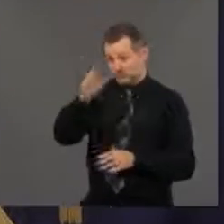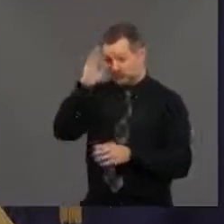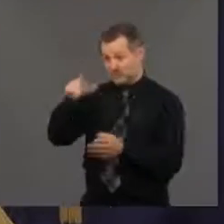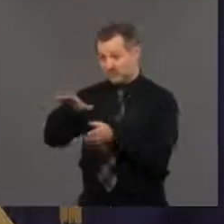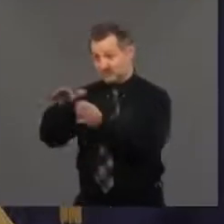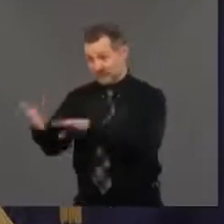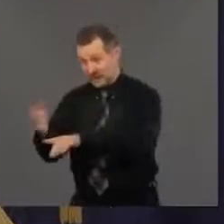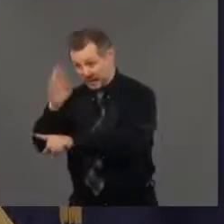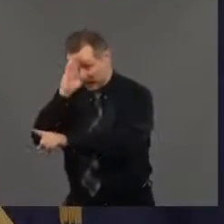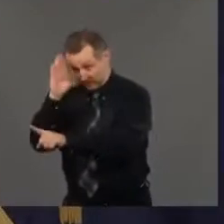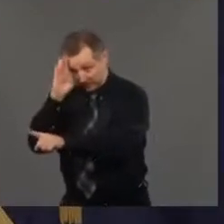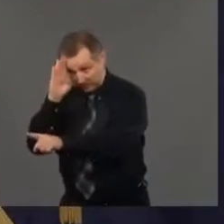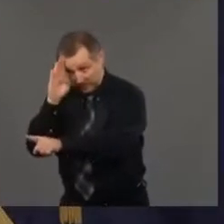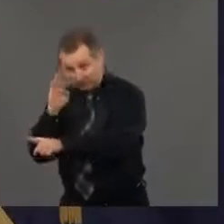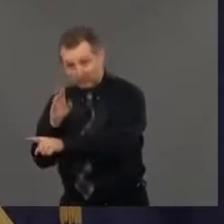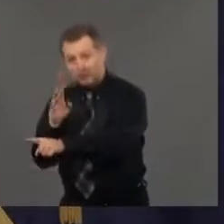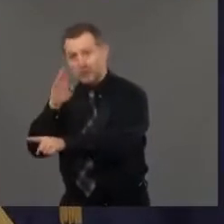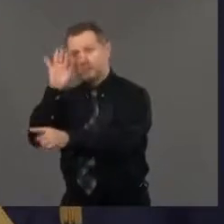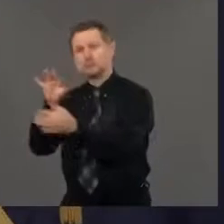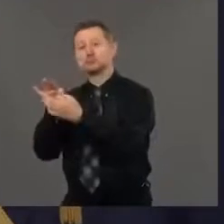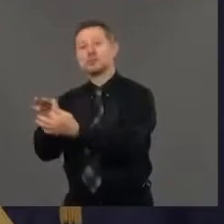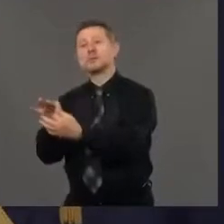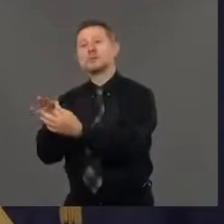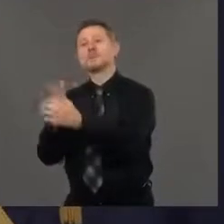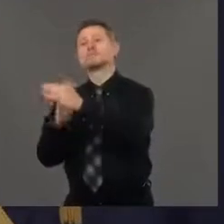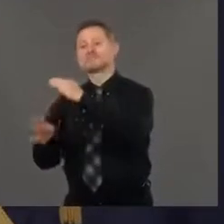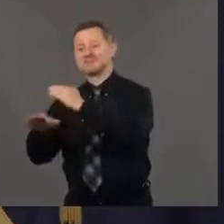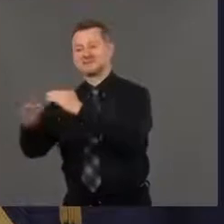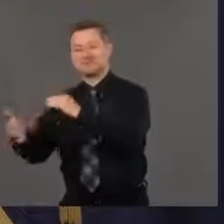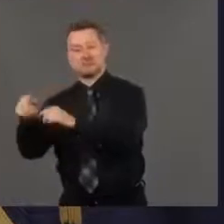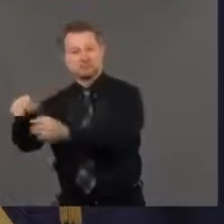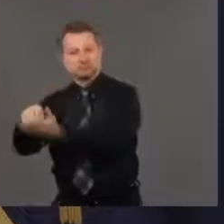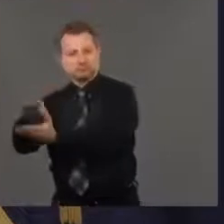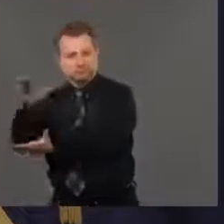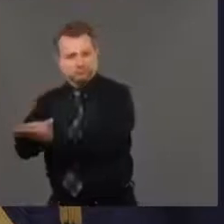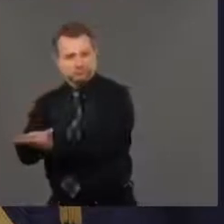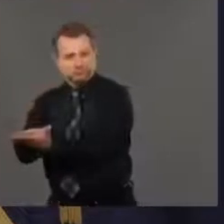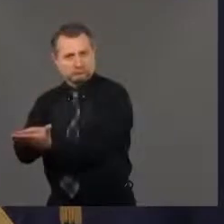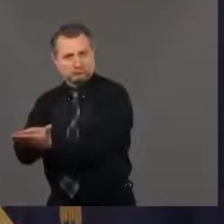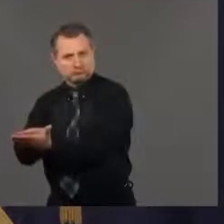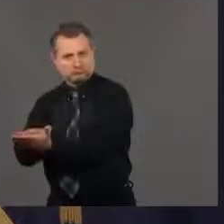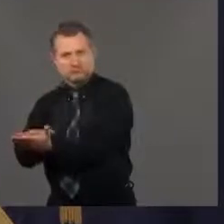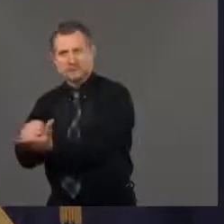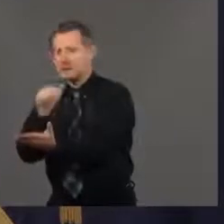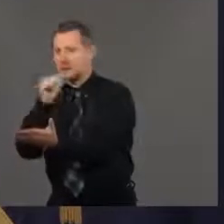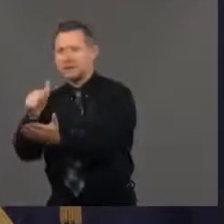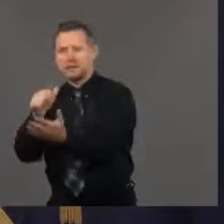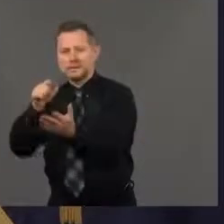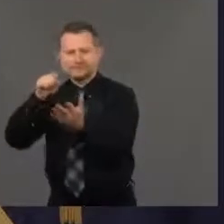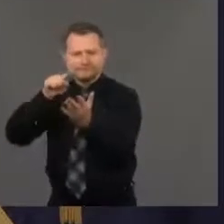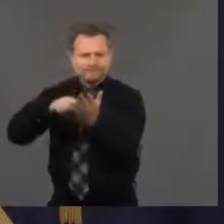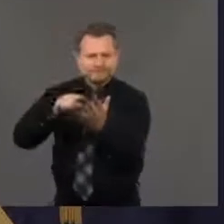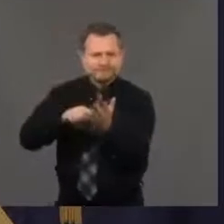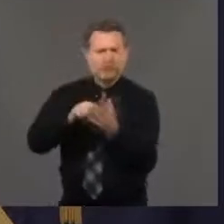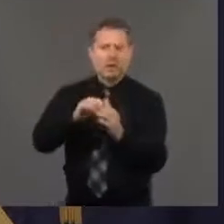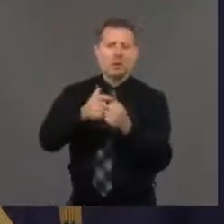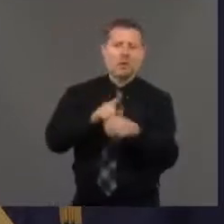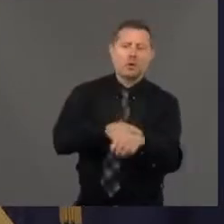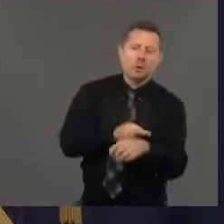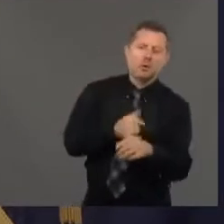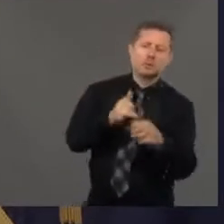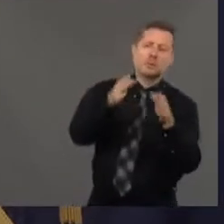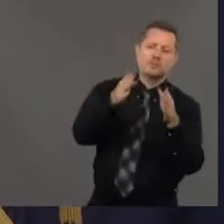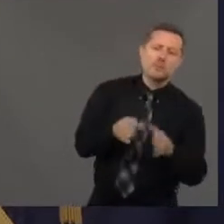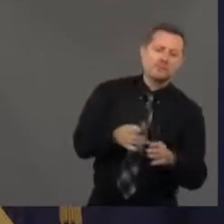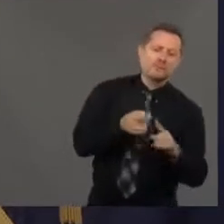call that a hospitalization death, as opposed to trying to trace how long did the person have to be from the